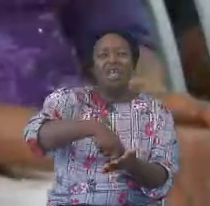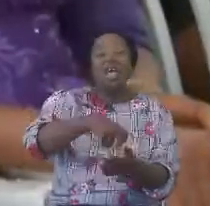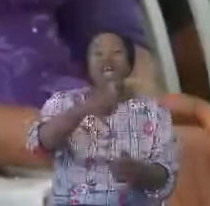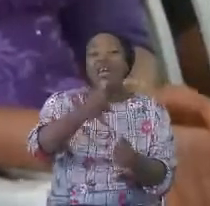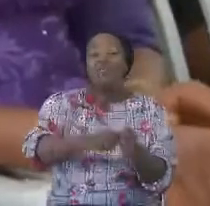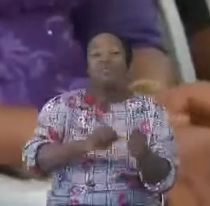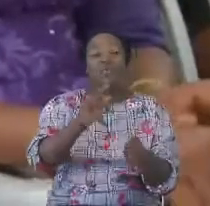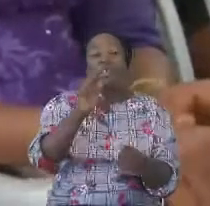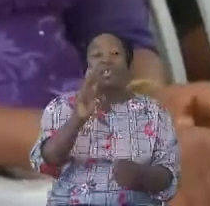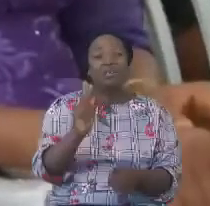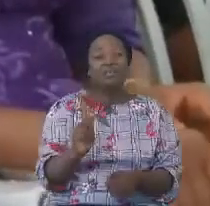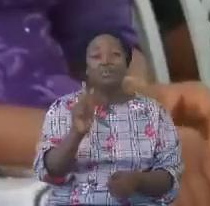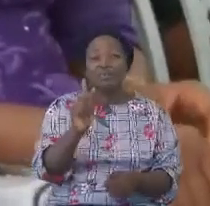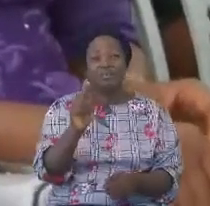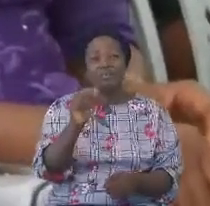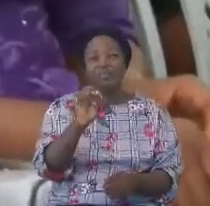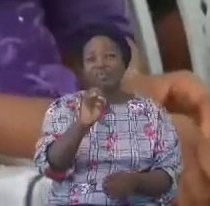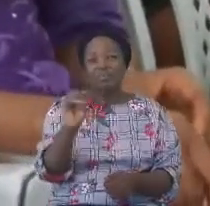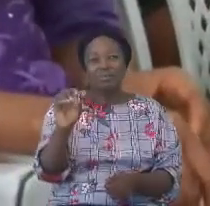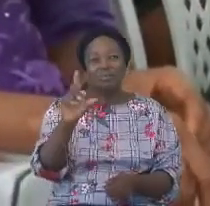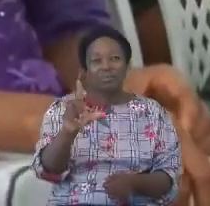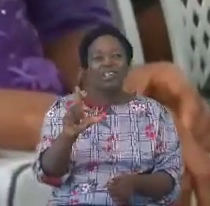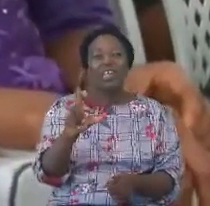of Jesus,